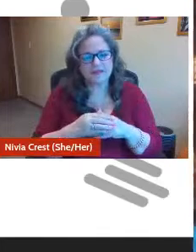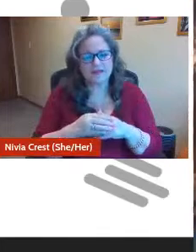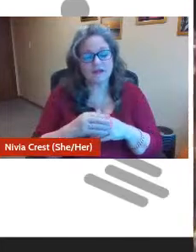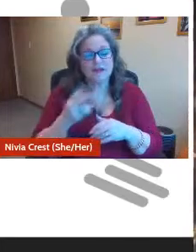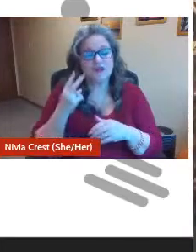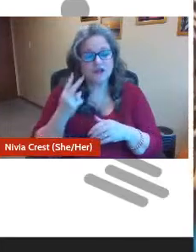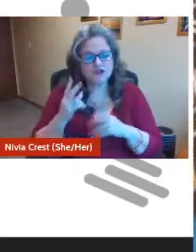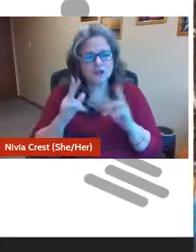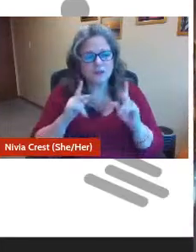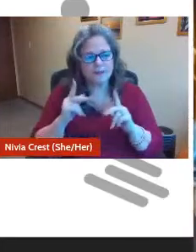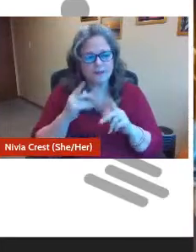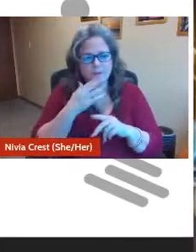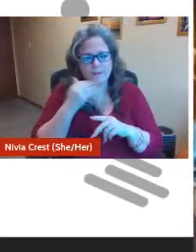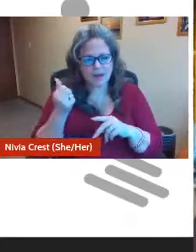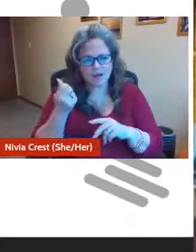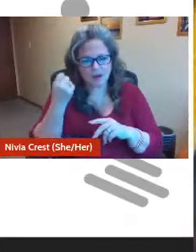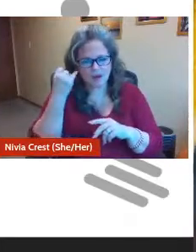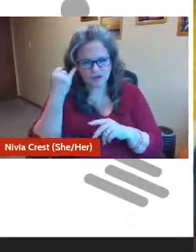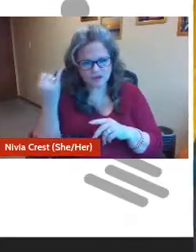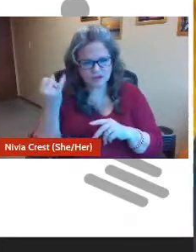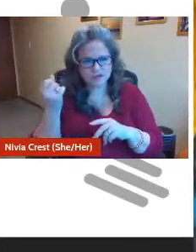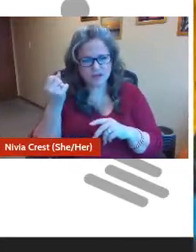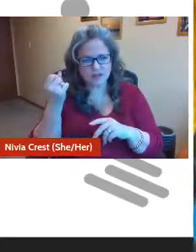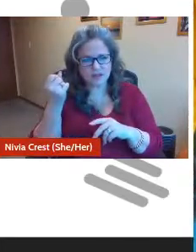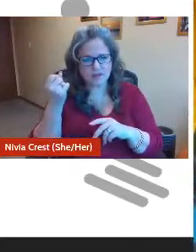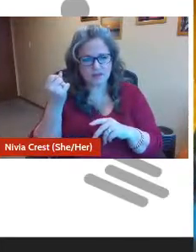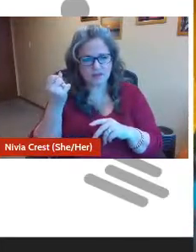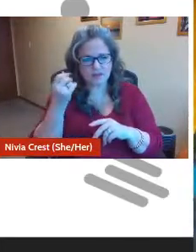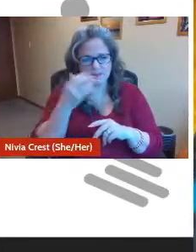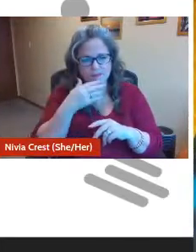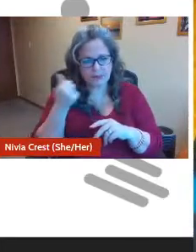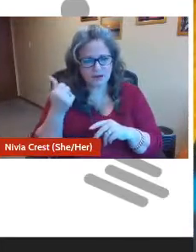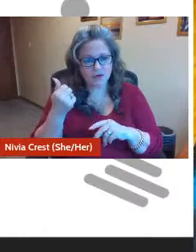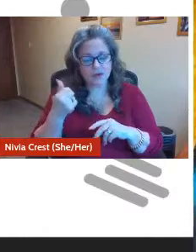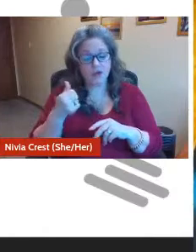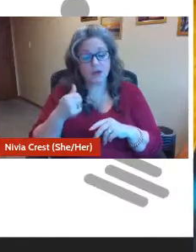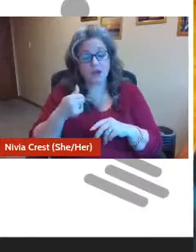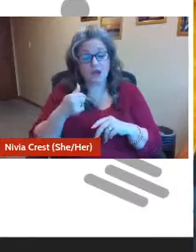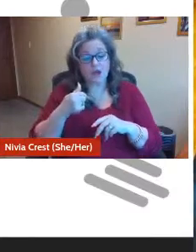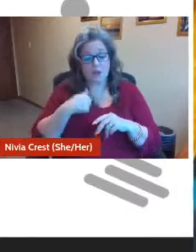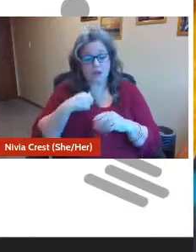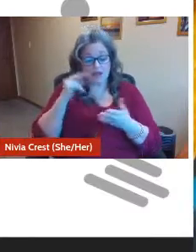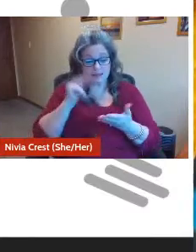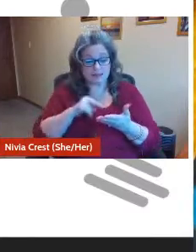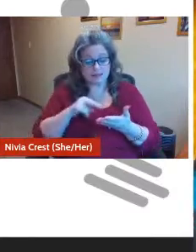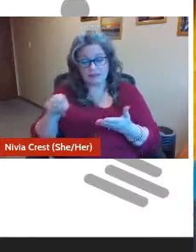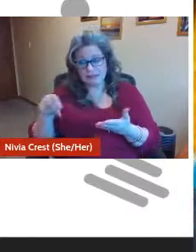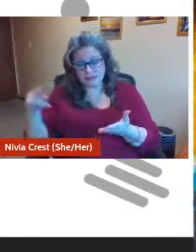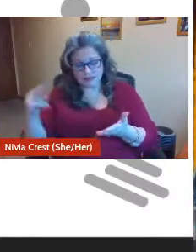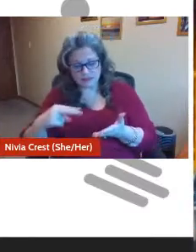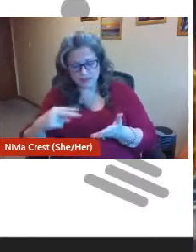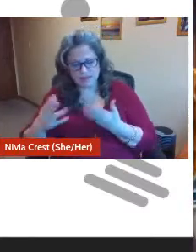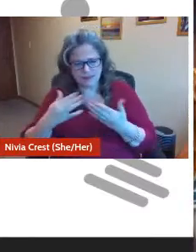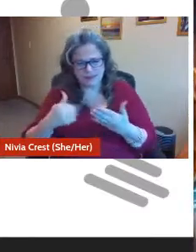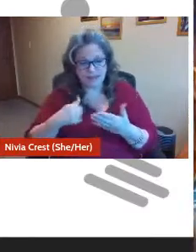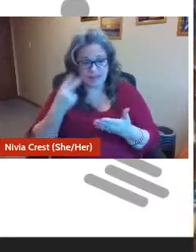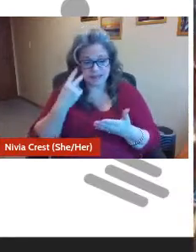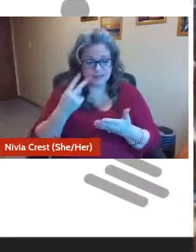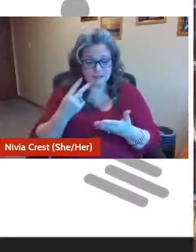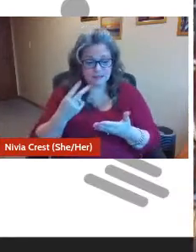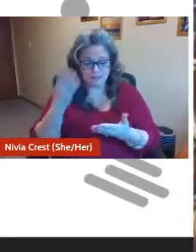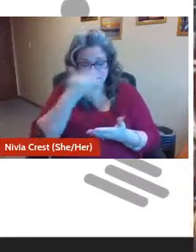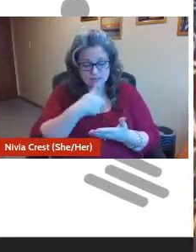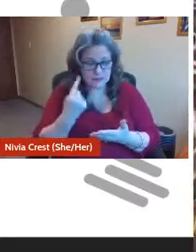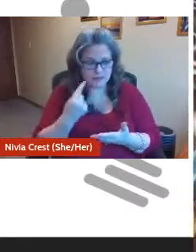than one. Mm-hmm. Because another person can see what they see, but you don't see it, what they're looking at. And then when you have, number one is